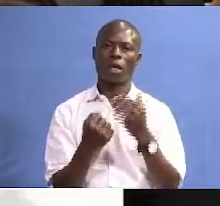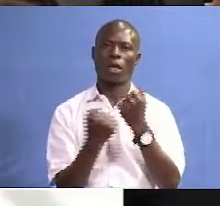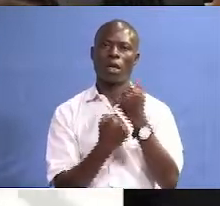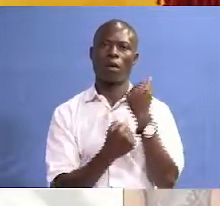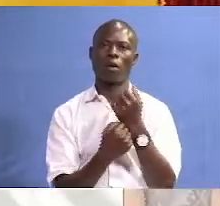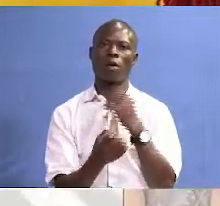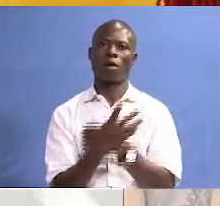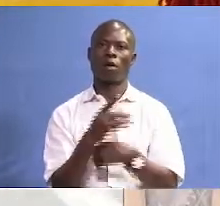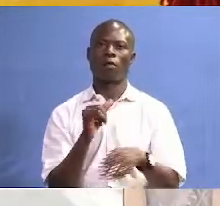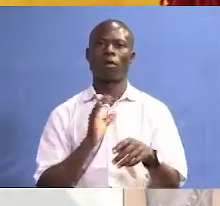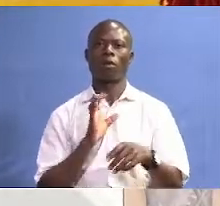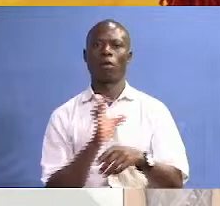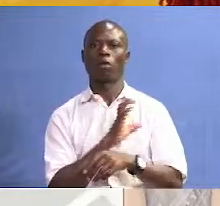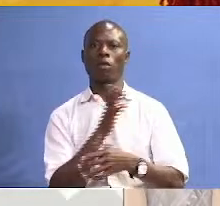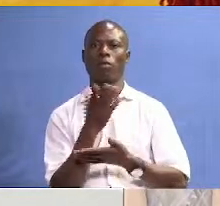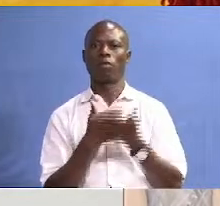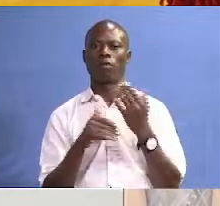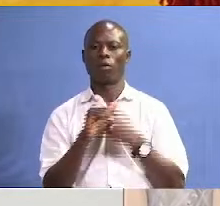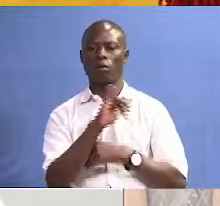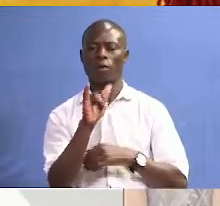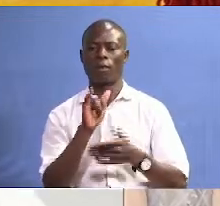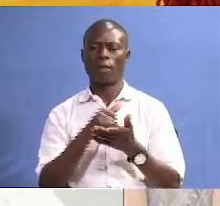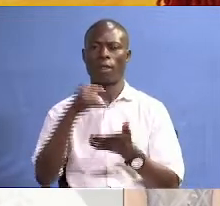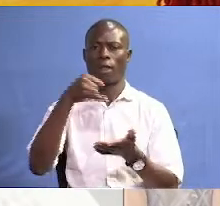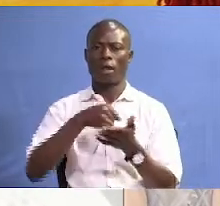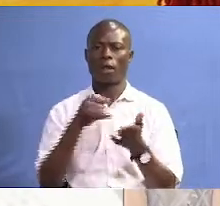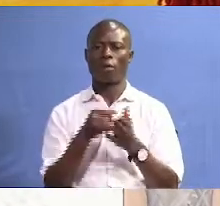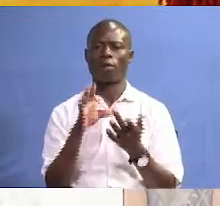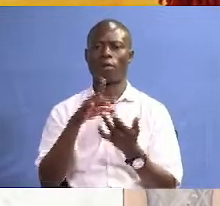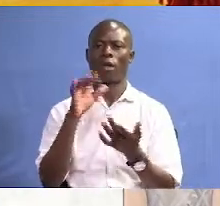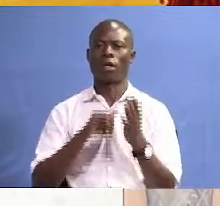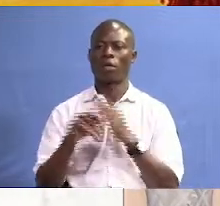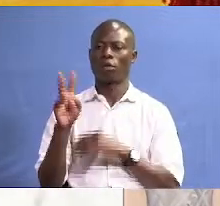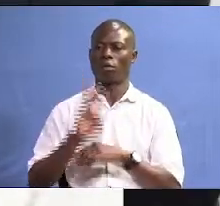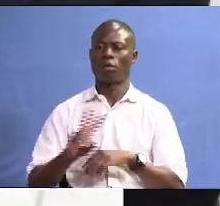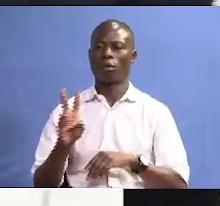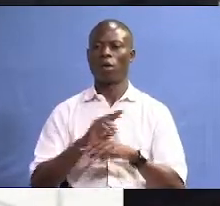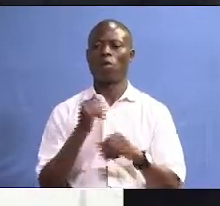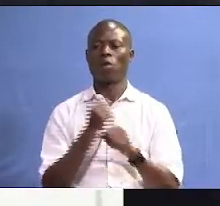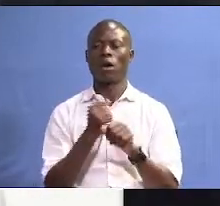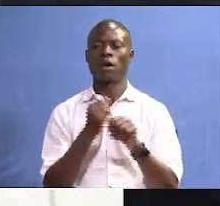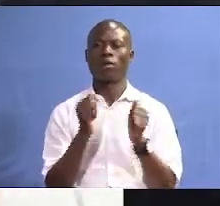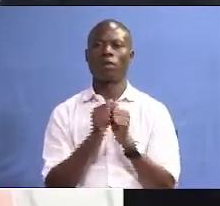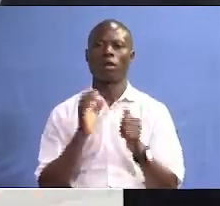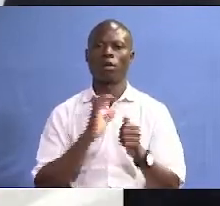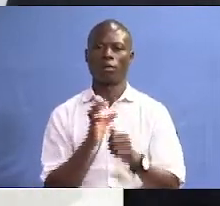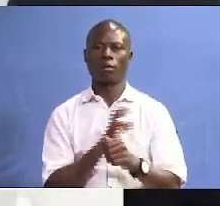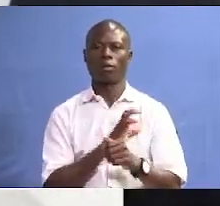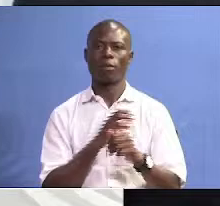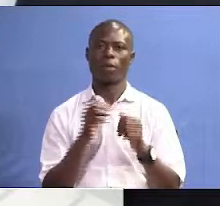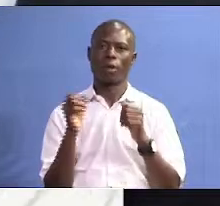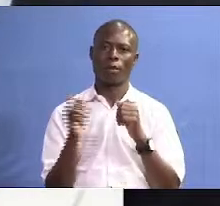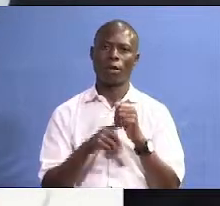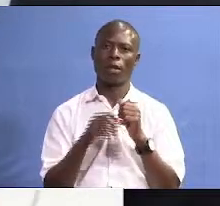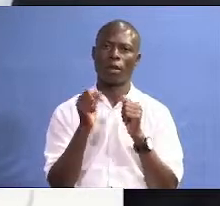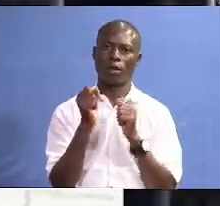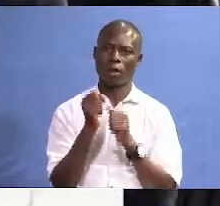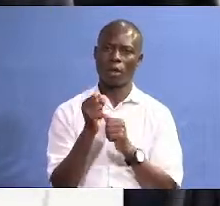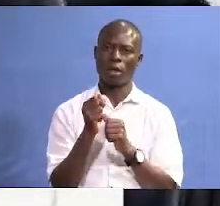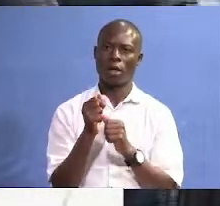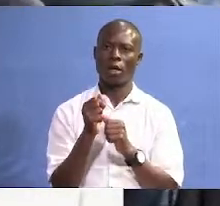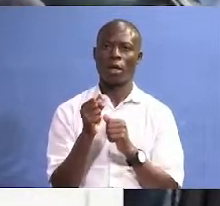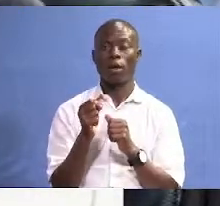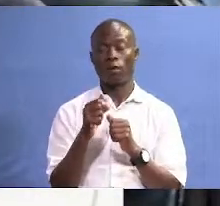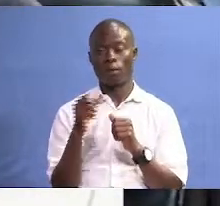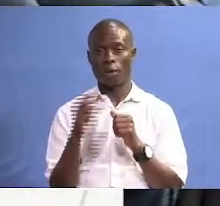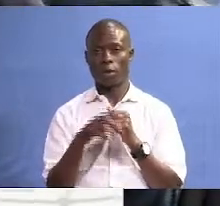counsel for the Commission of Inquiry into the Post-Election Violence Waki Commission. On May 28, 2024,